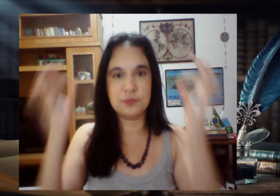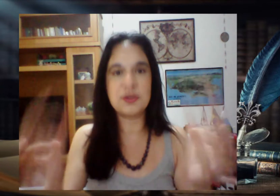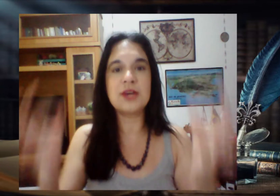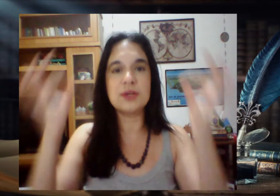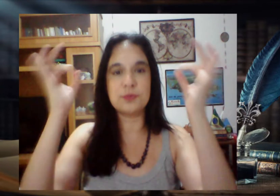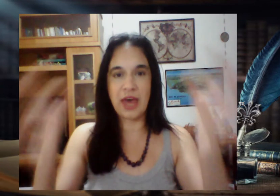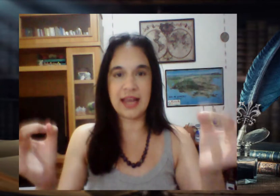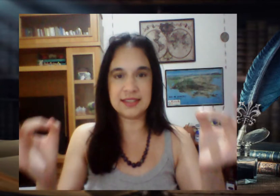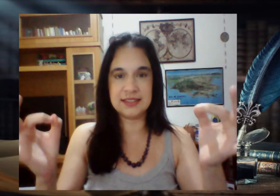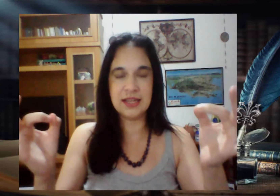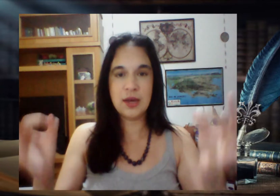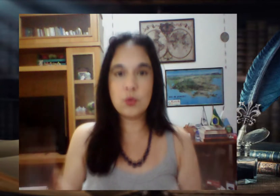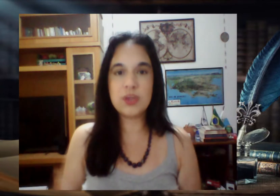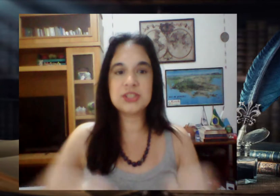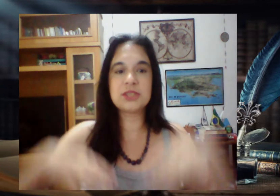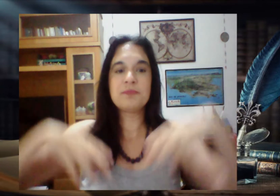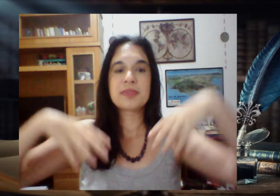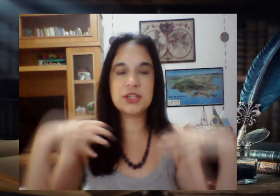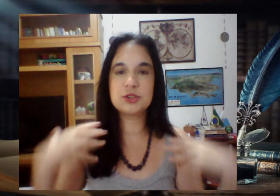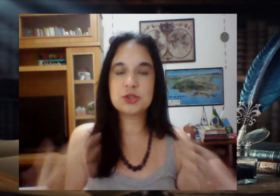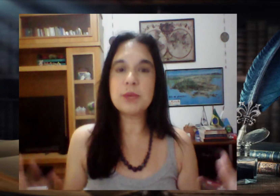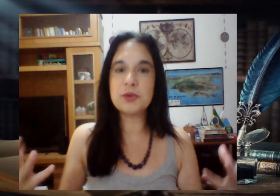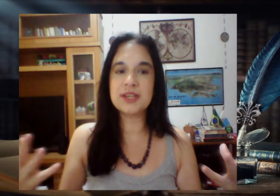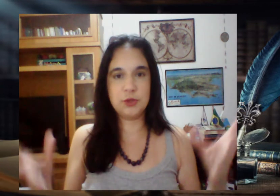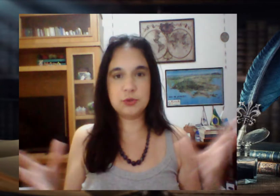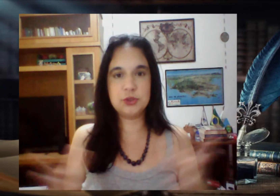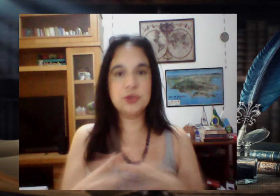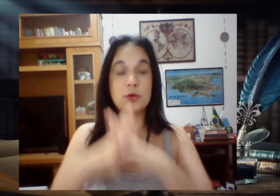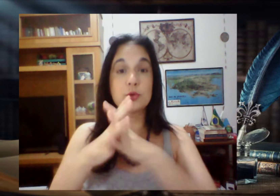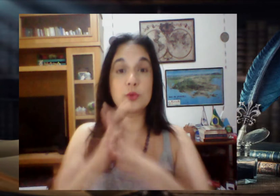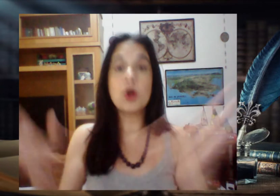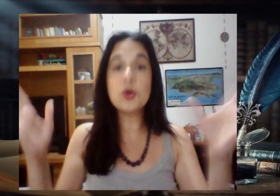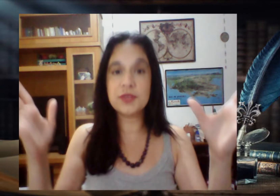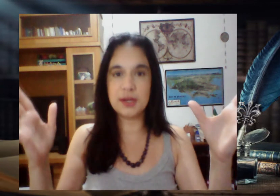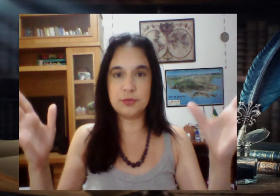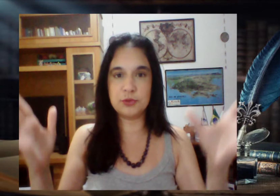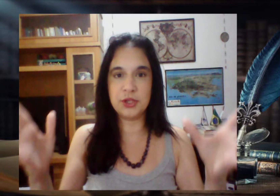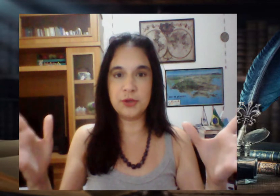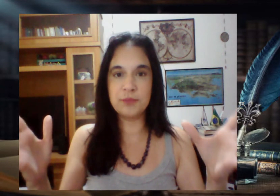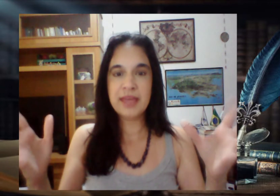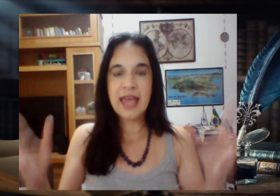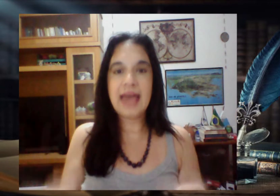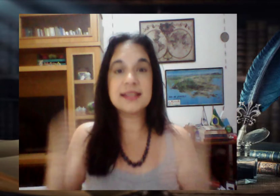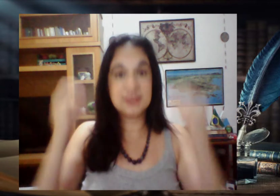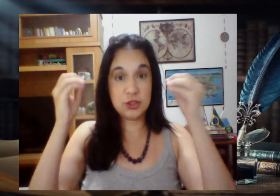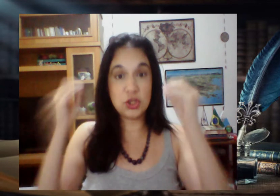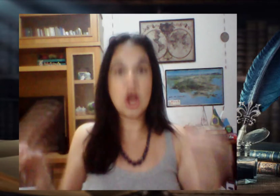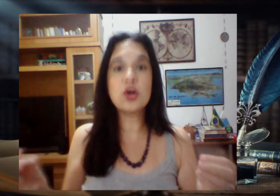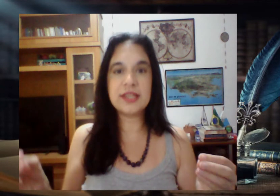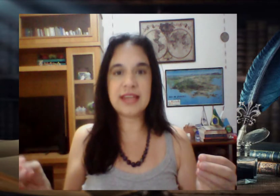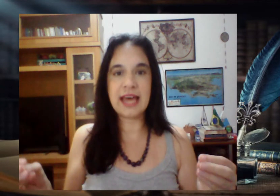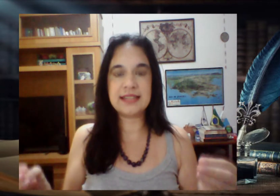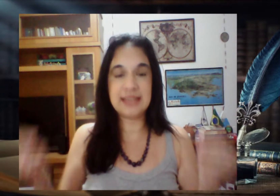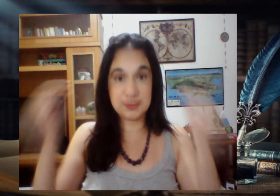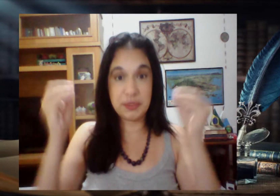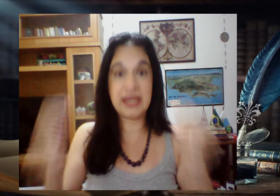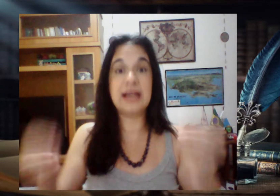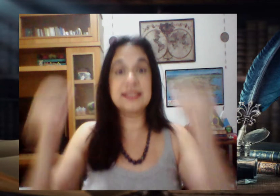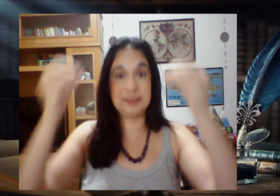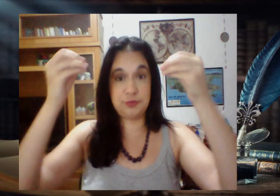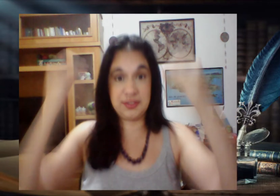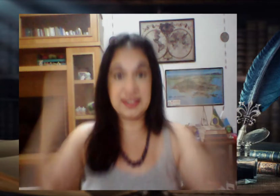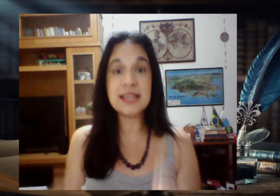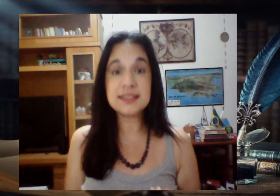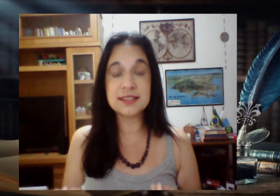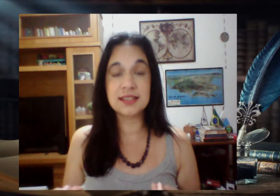the very fact which contributed to the growth of Rio. And not only that, it's